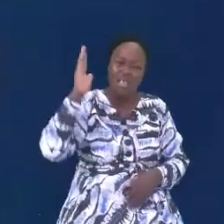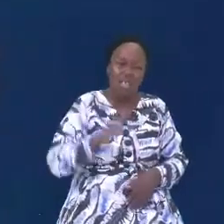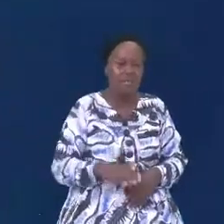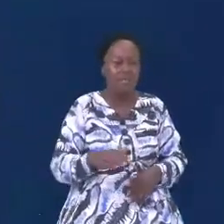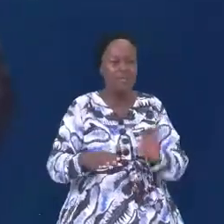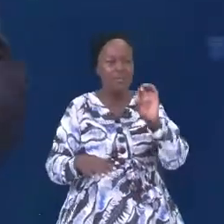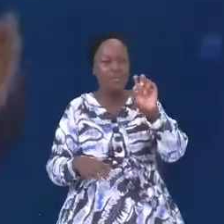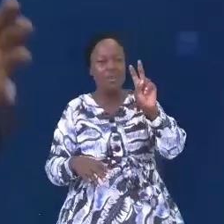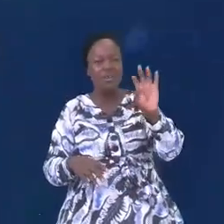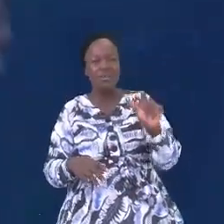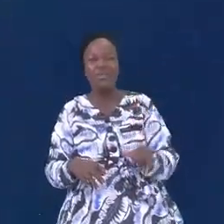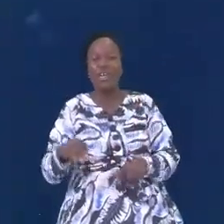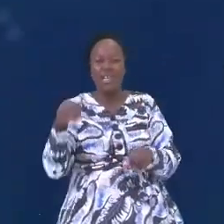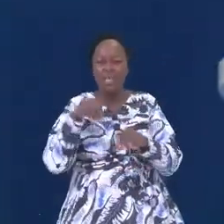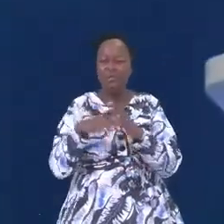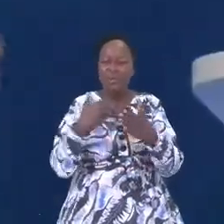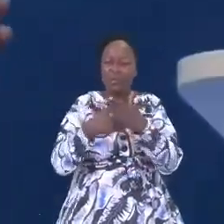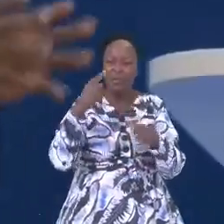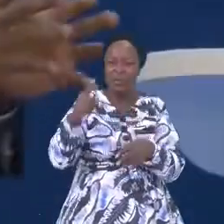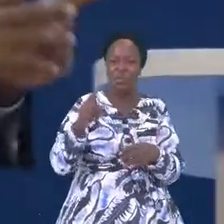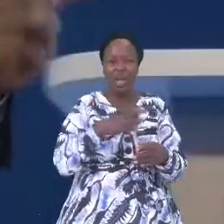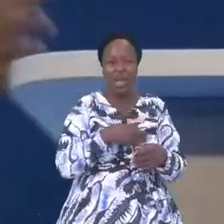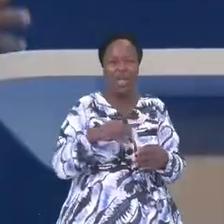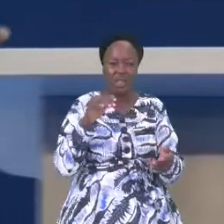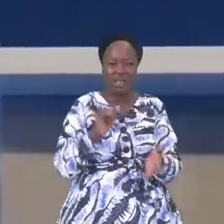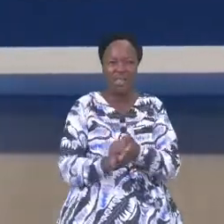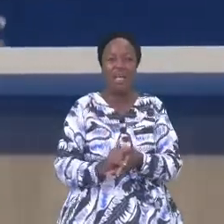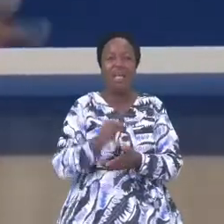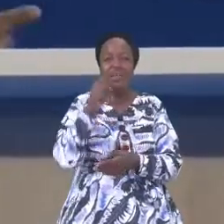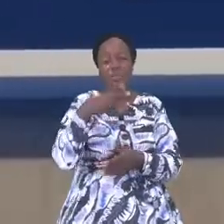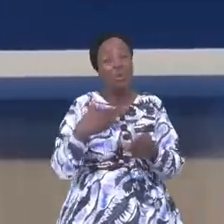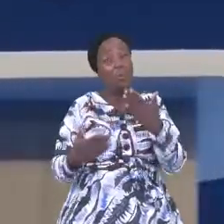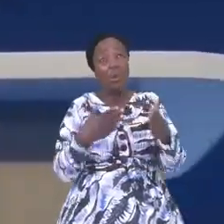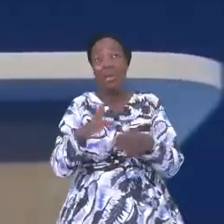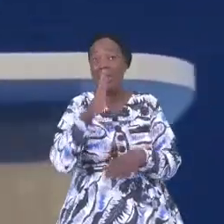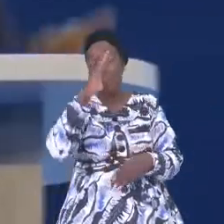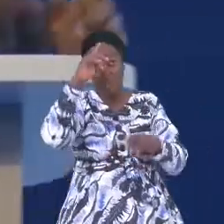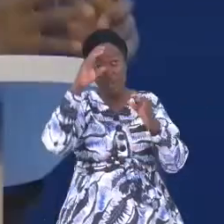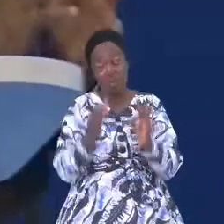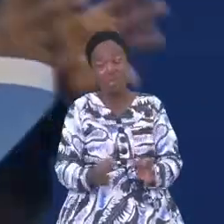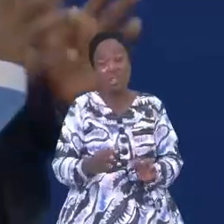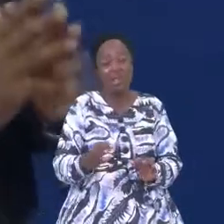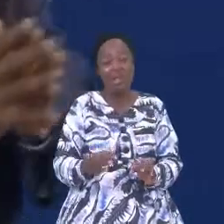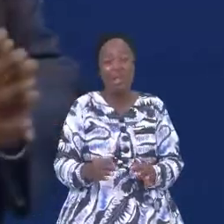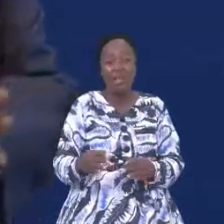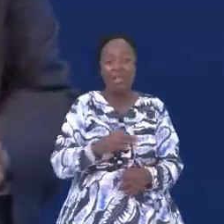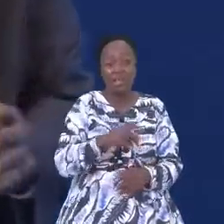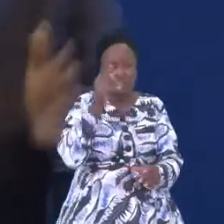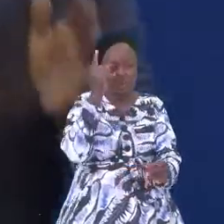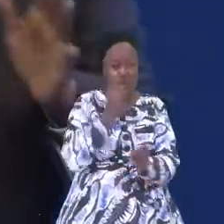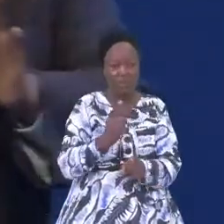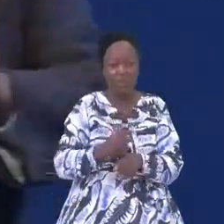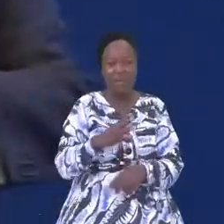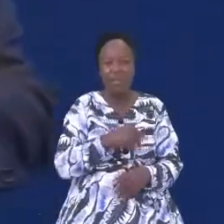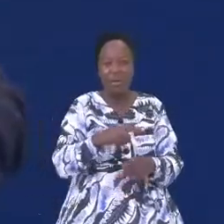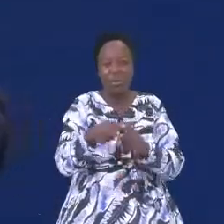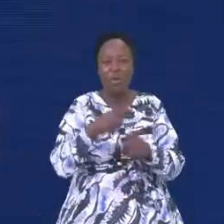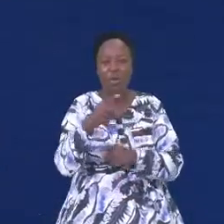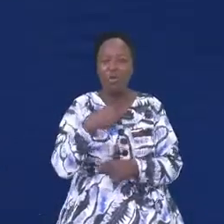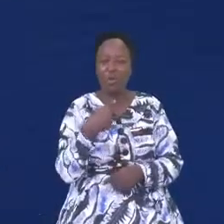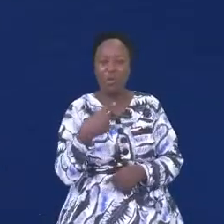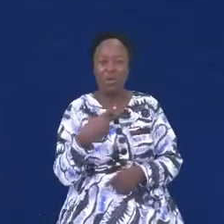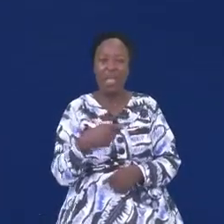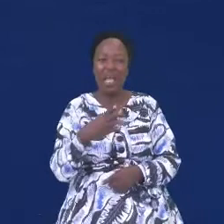thy sight, that thou mightest be justified when thou speakest, and be